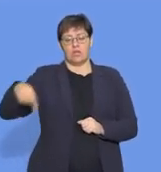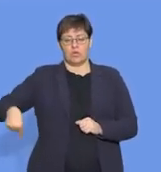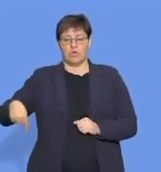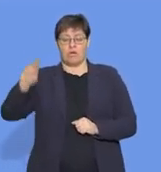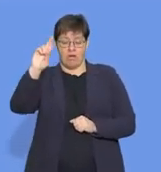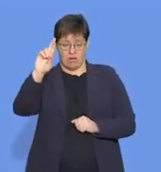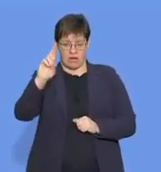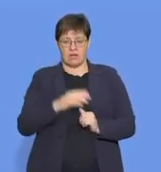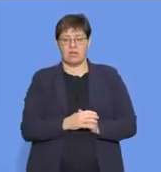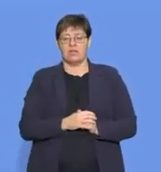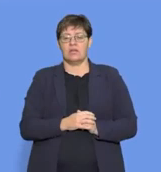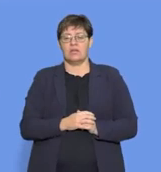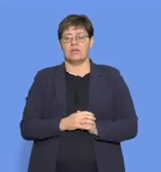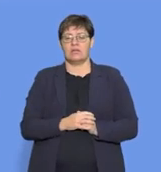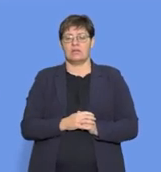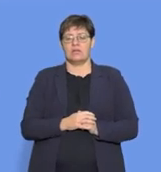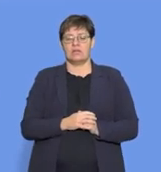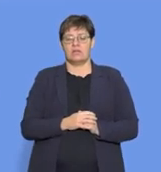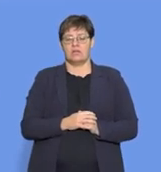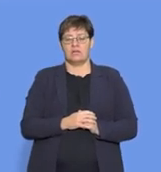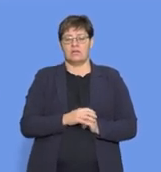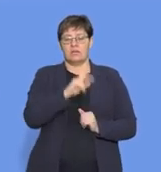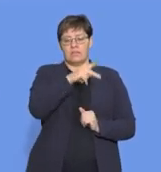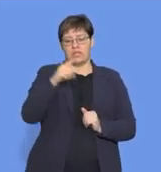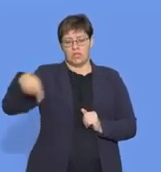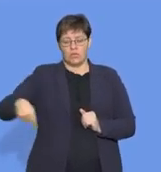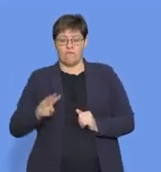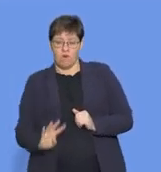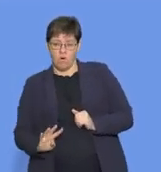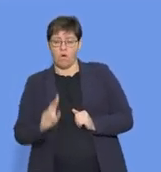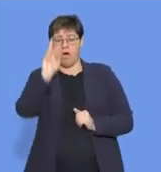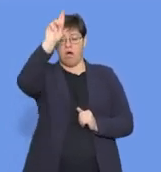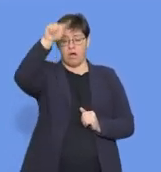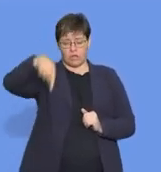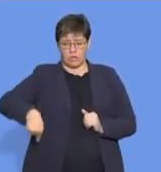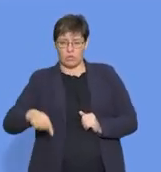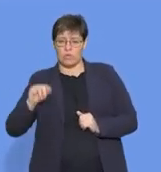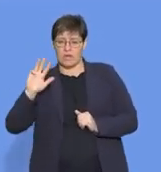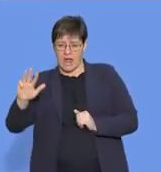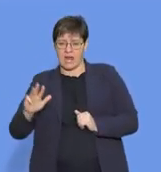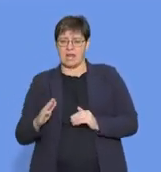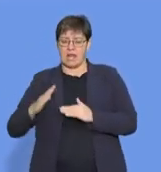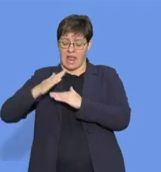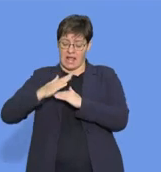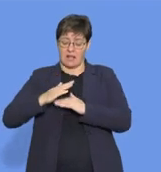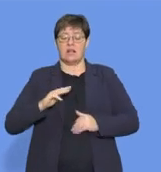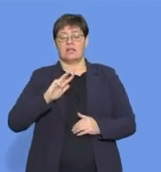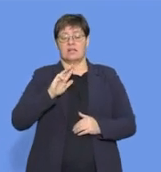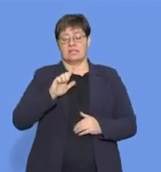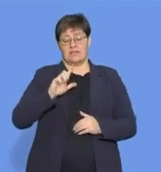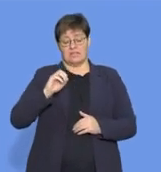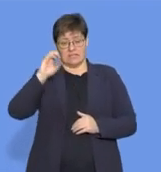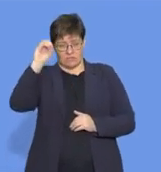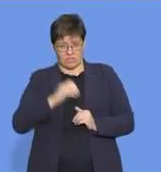Again, we have QR equals to 9. We have PQ equals to 4. And we're given the angle in between, so it's 70